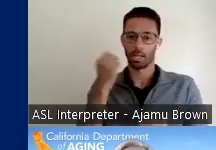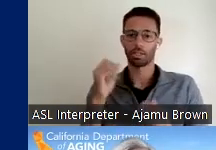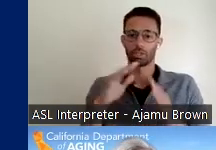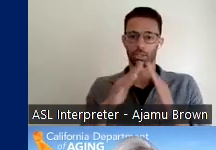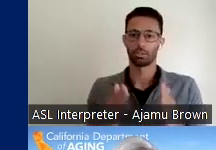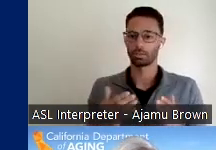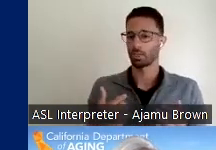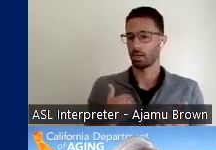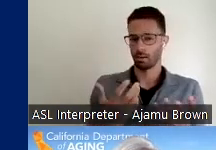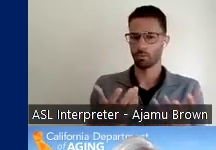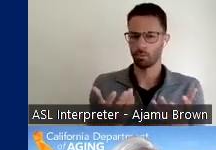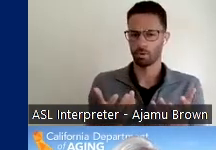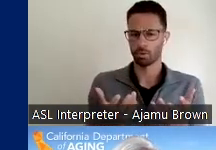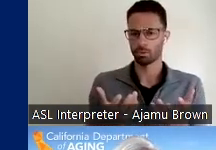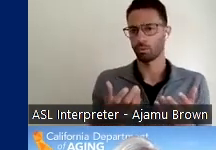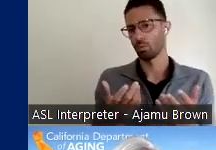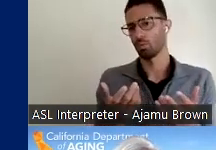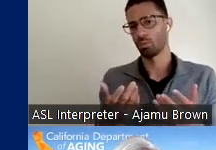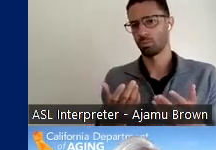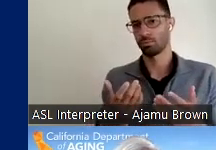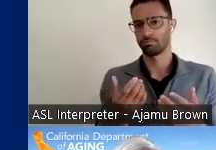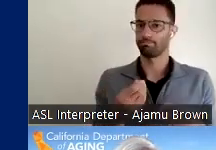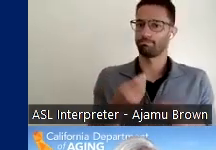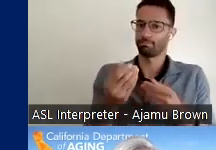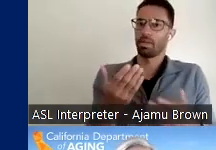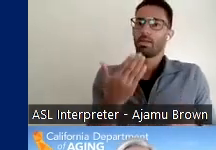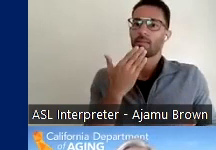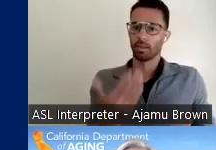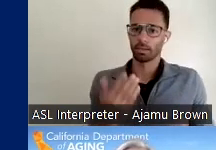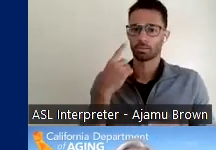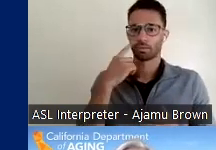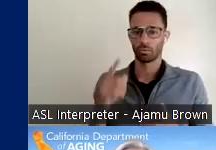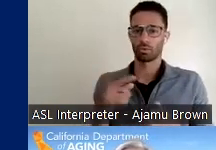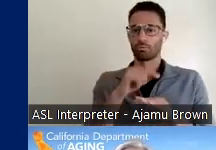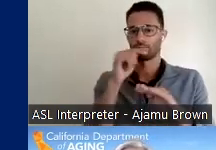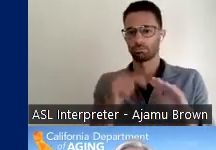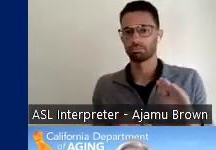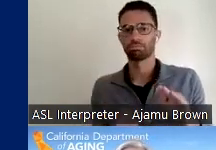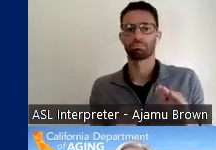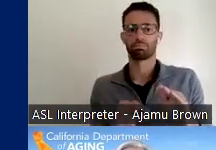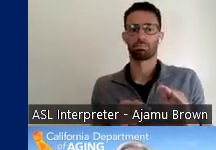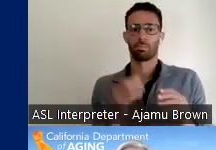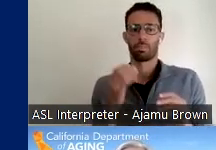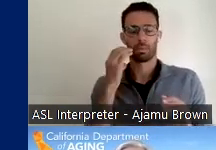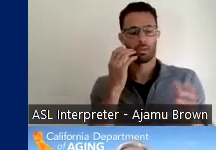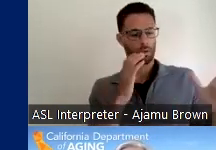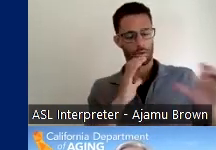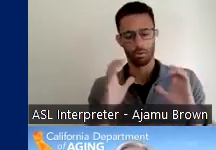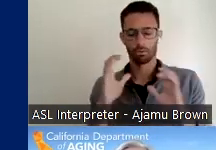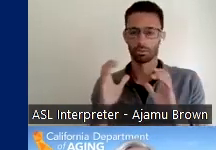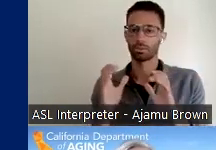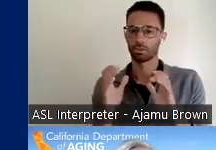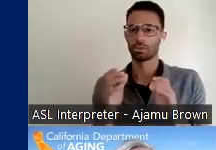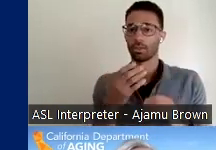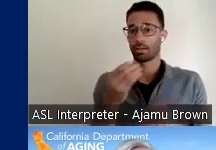to express my thanks for such a great, robust conversation, even that was happening in chat. Pretty much all